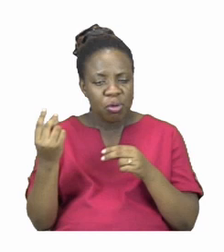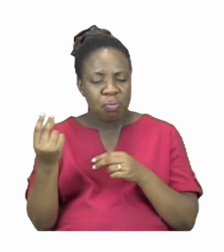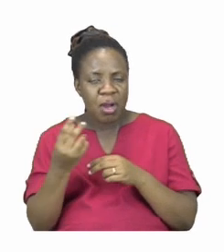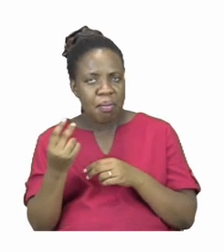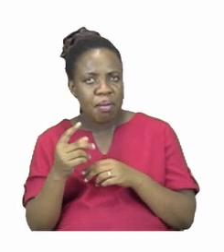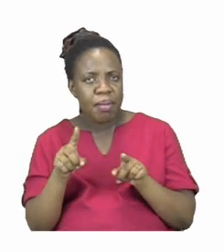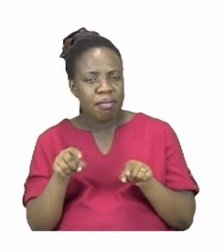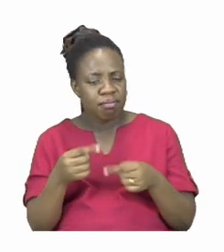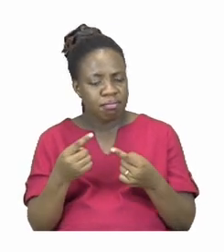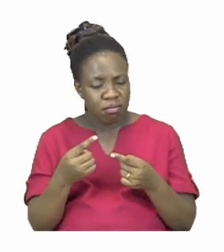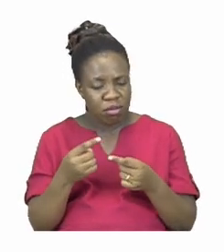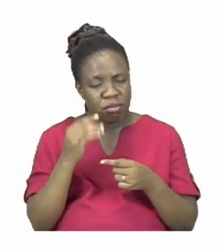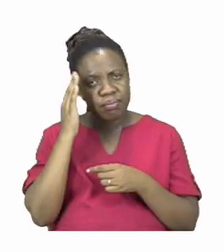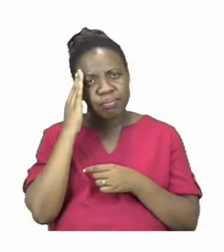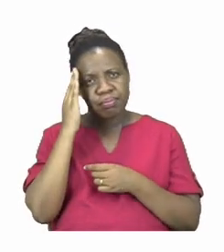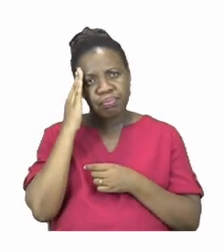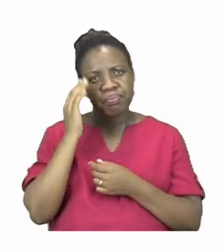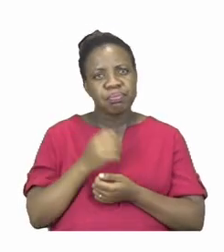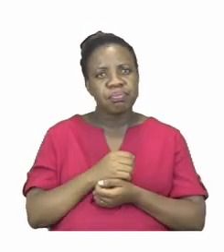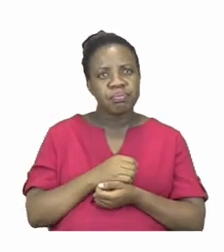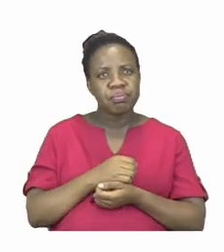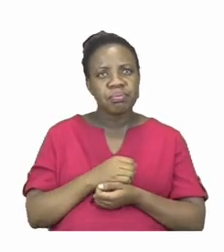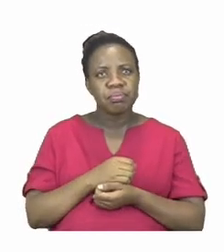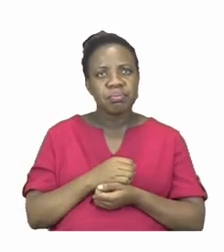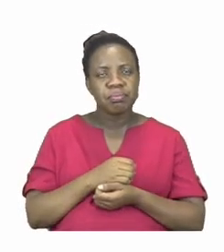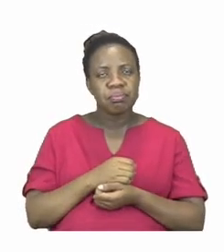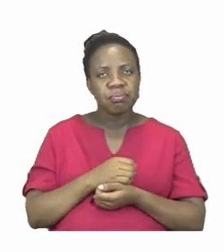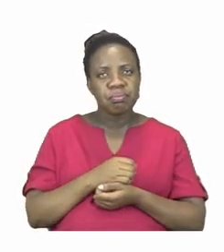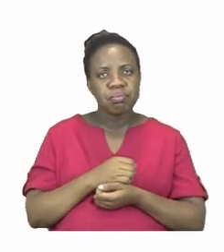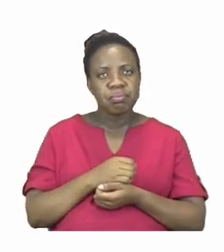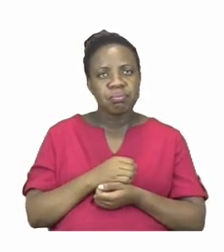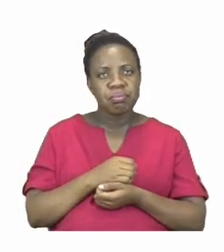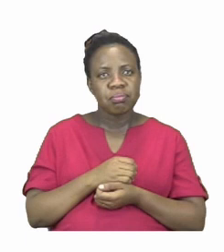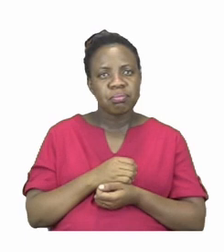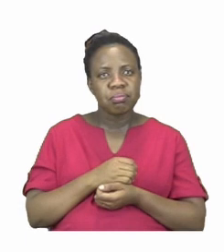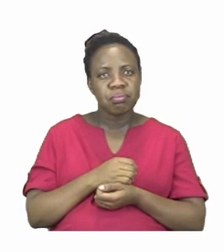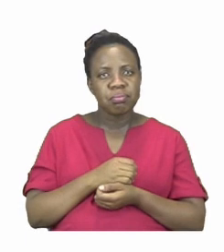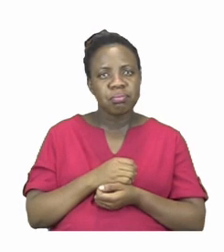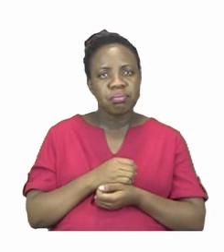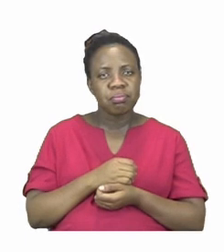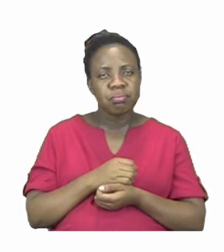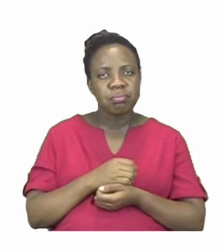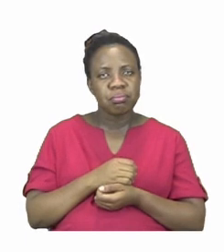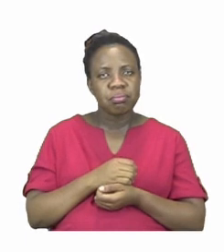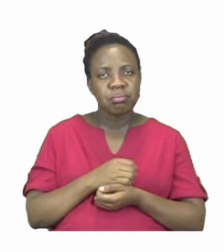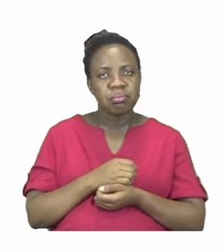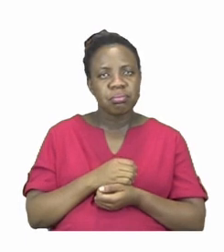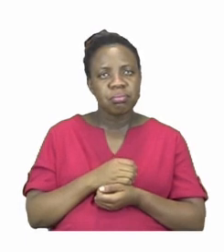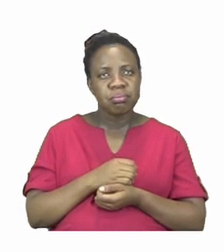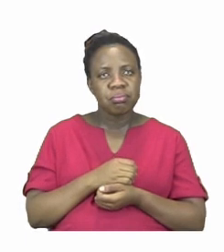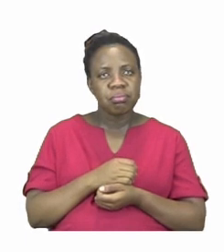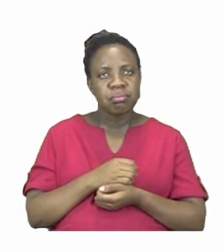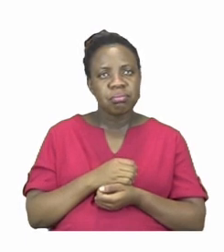exercise that's going to say which Namibian coins will you